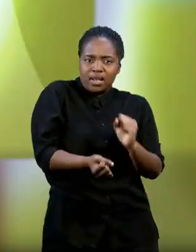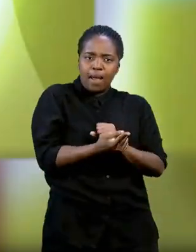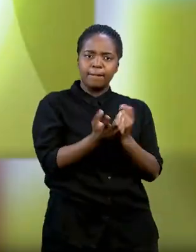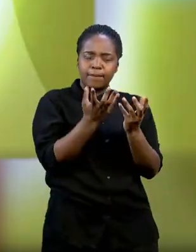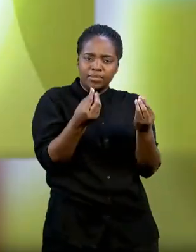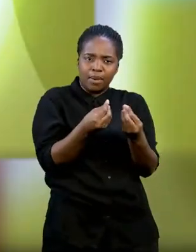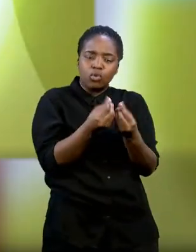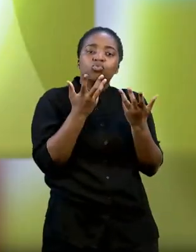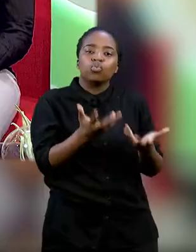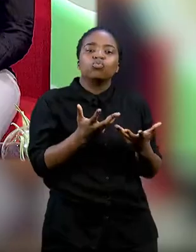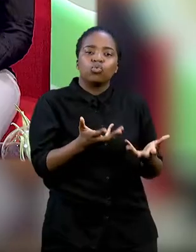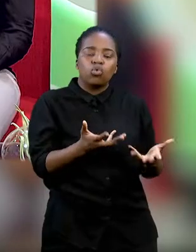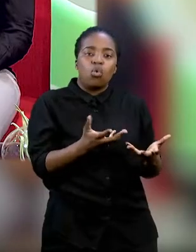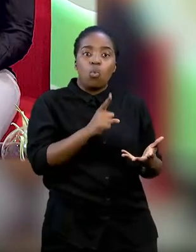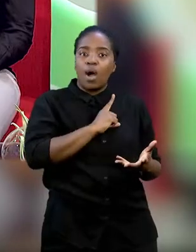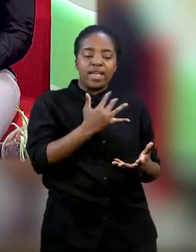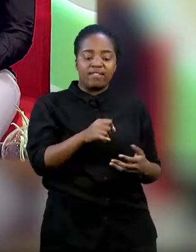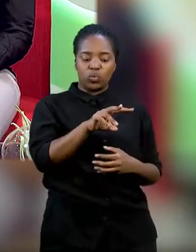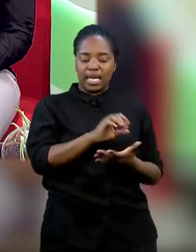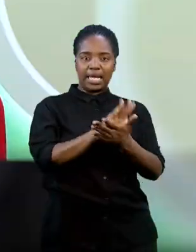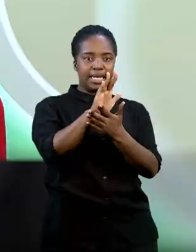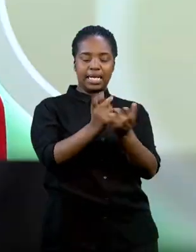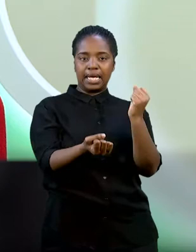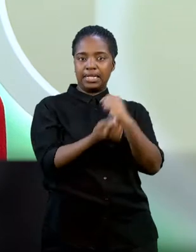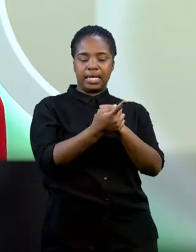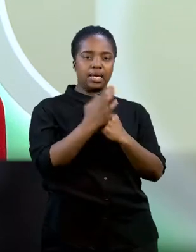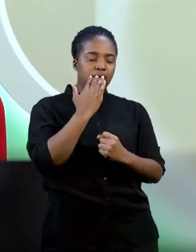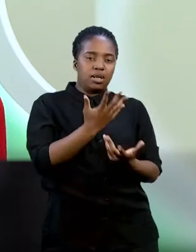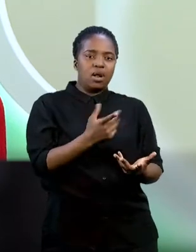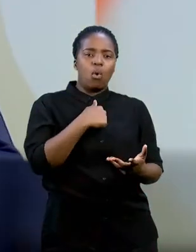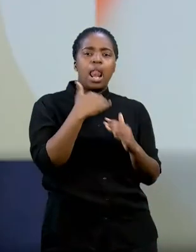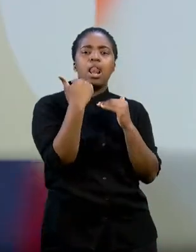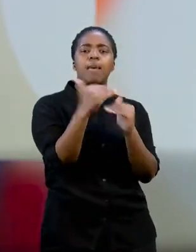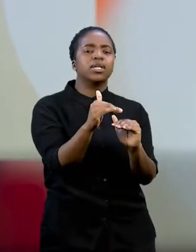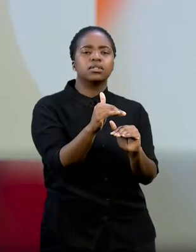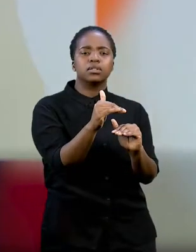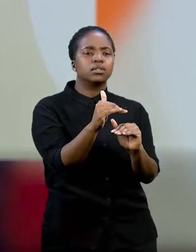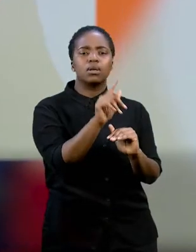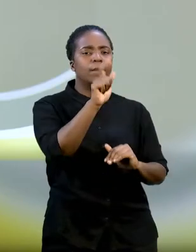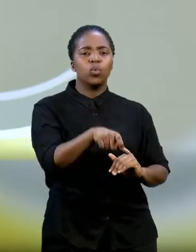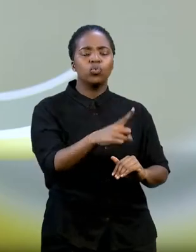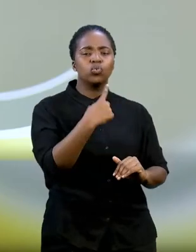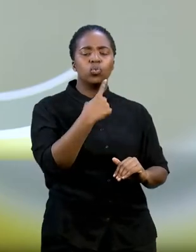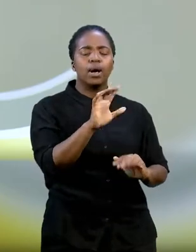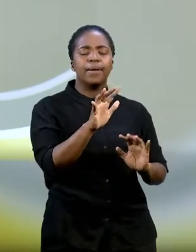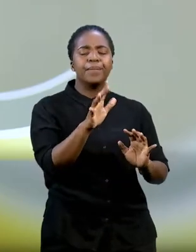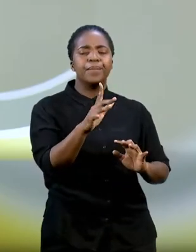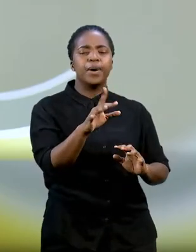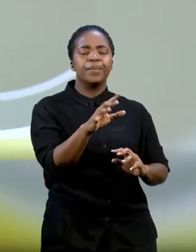ifaneke yenzeke into enjalo because if yenzeke ngo 2019 izokwenzeka nini. Don't limit